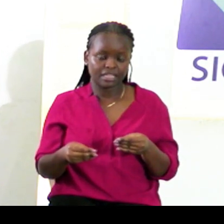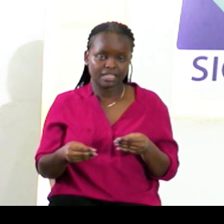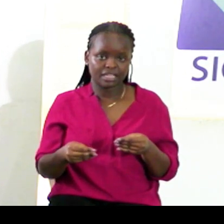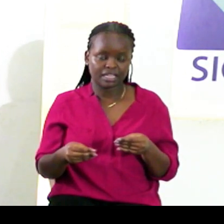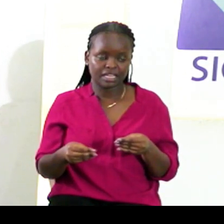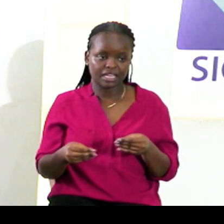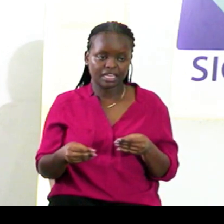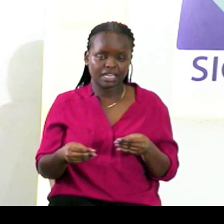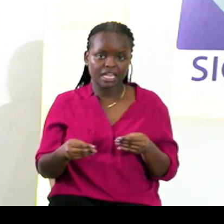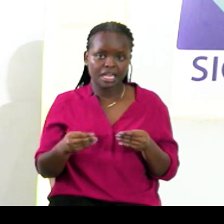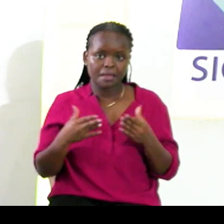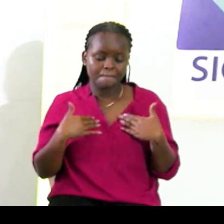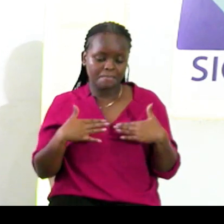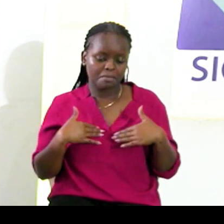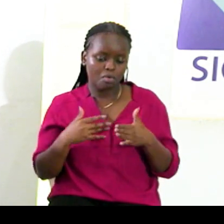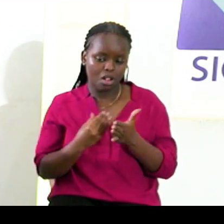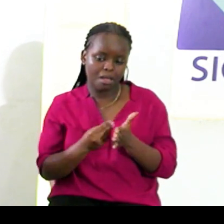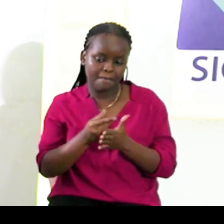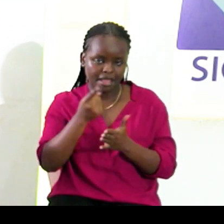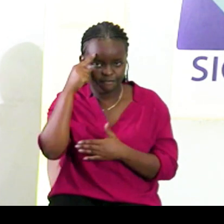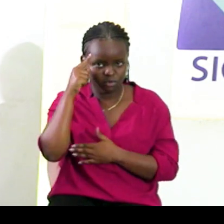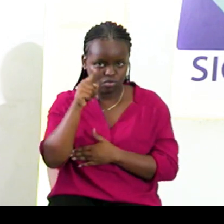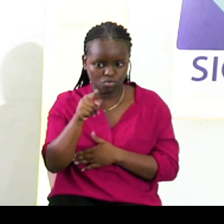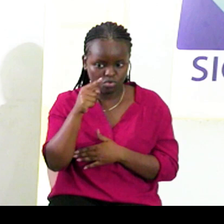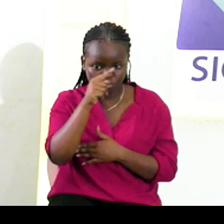with you. Yeah.